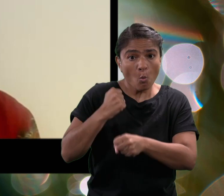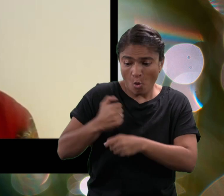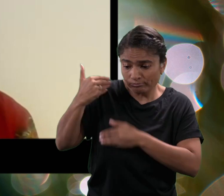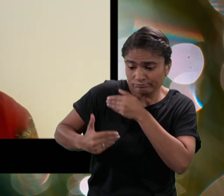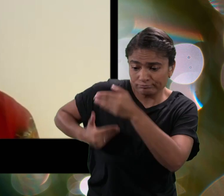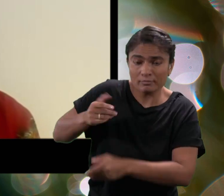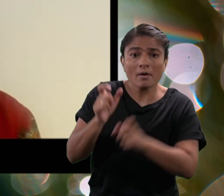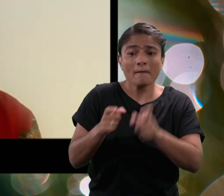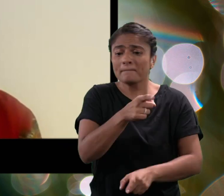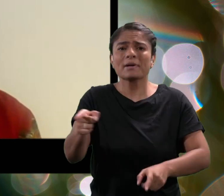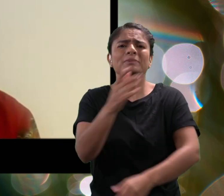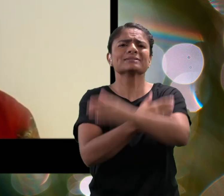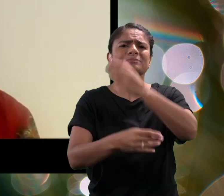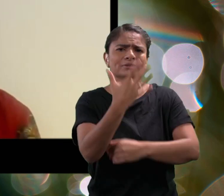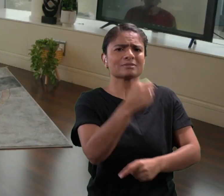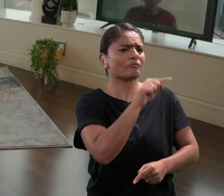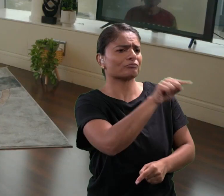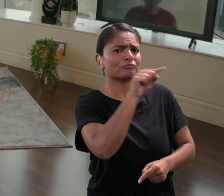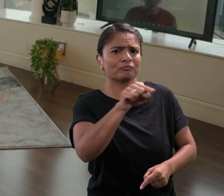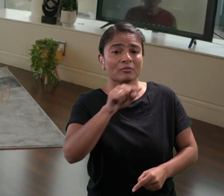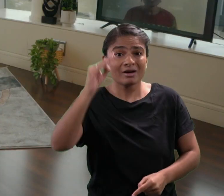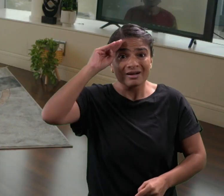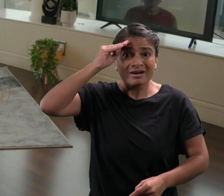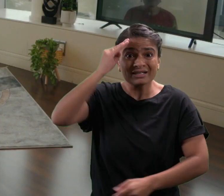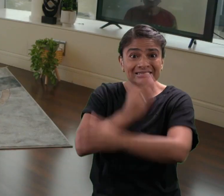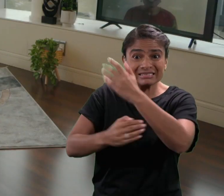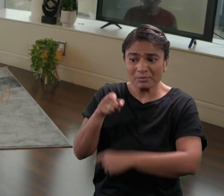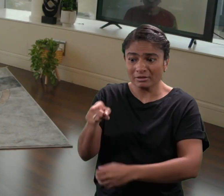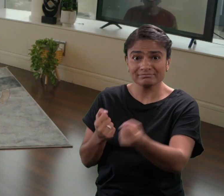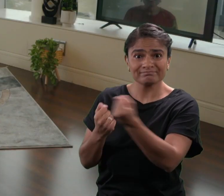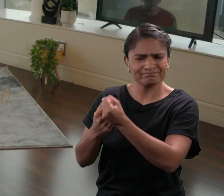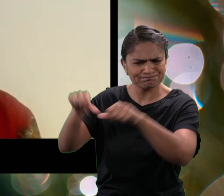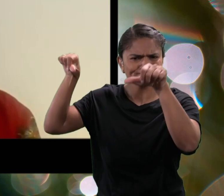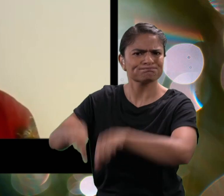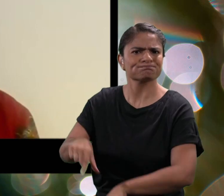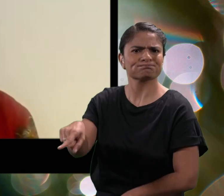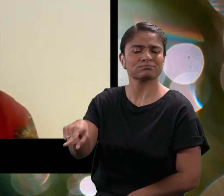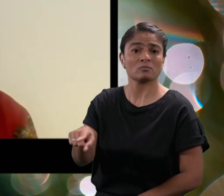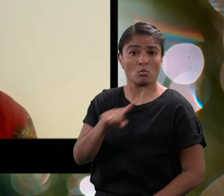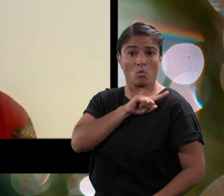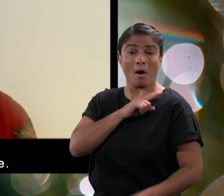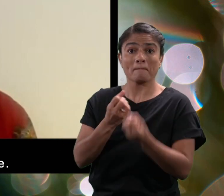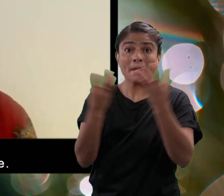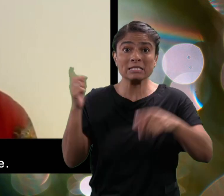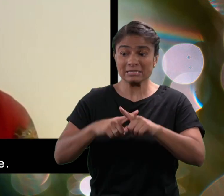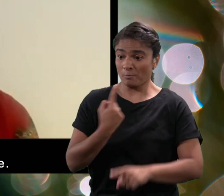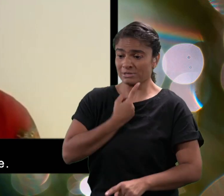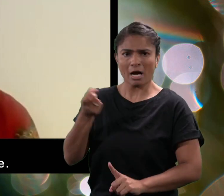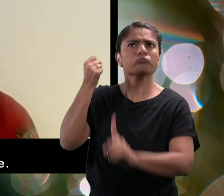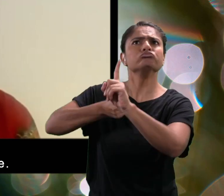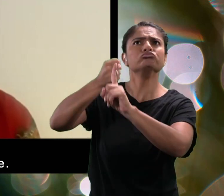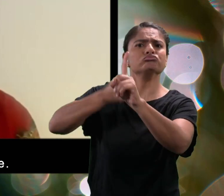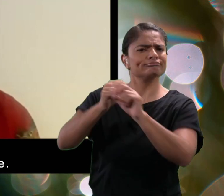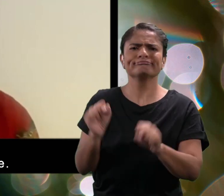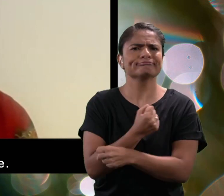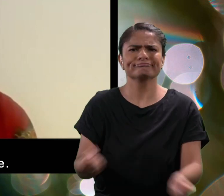is being done for people with other impairments, intellectual disability is very much neglected, maybe because they most of the